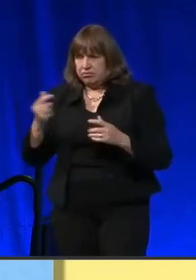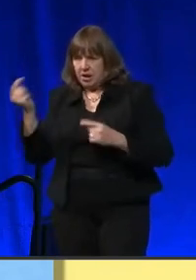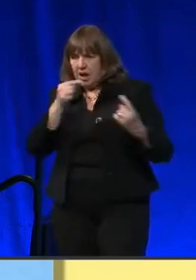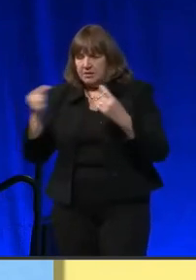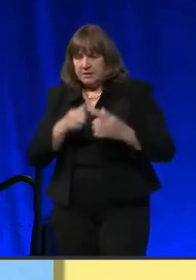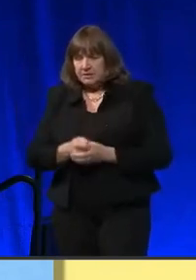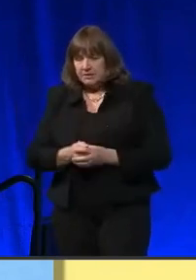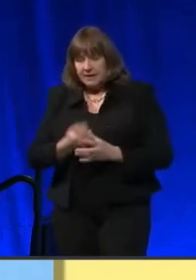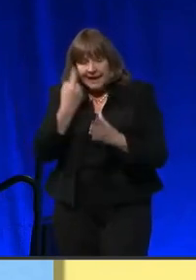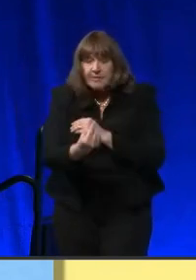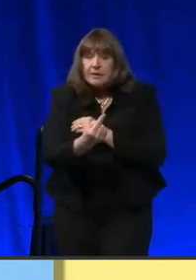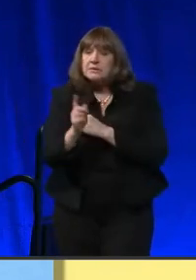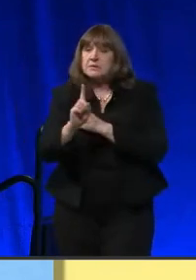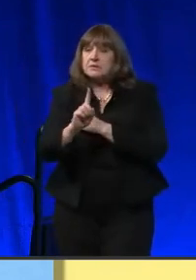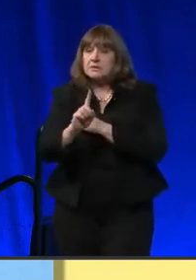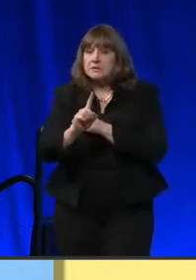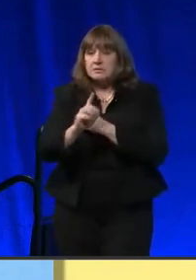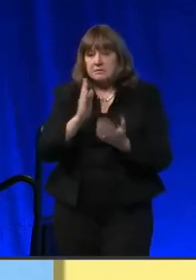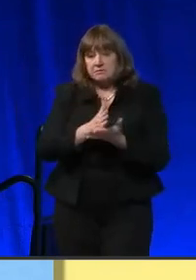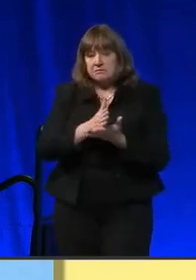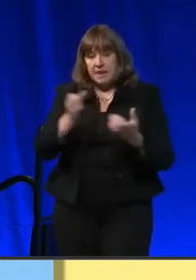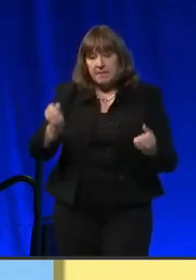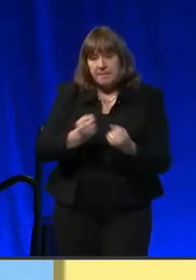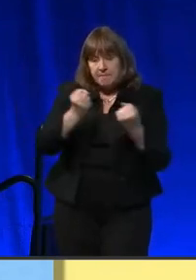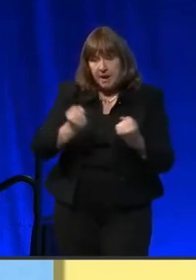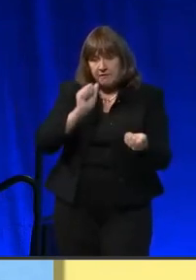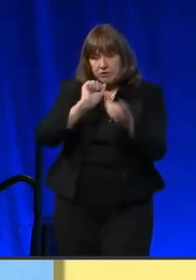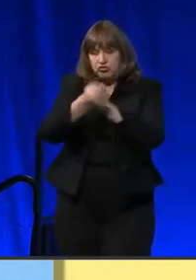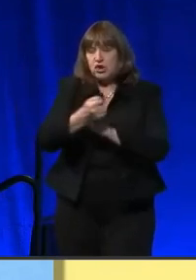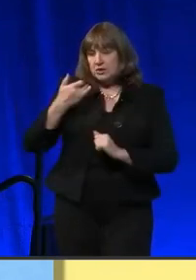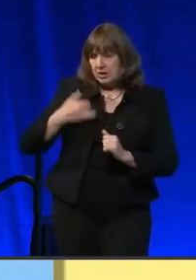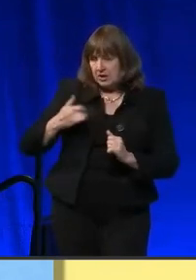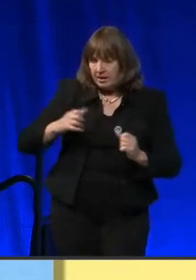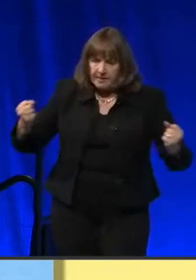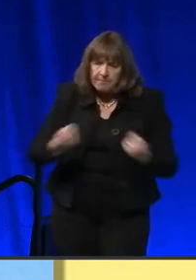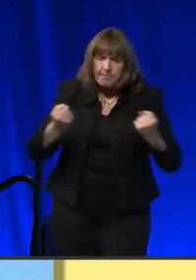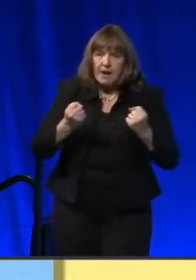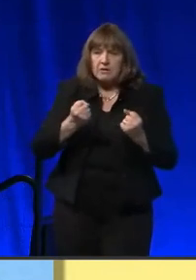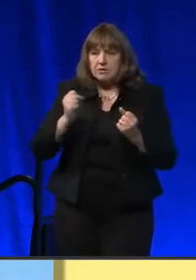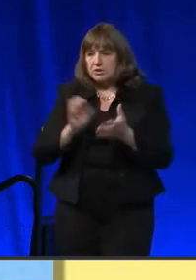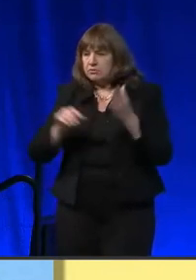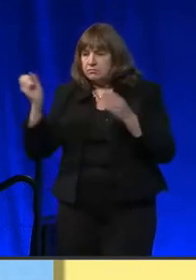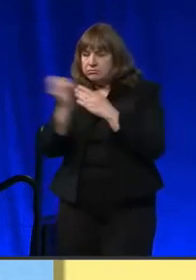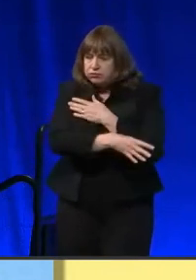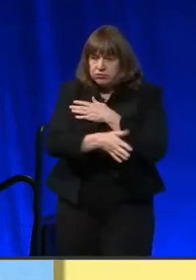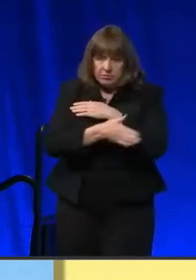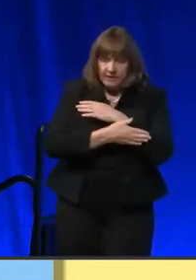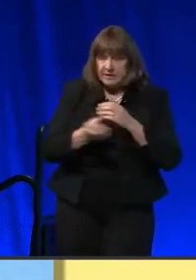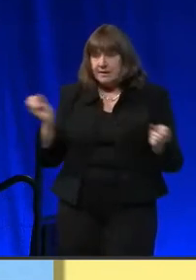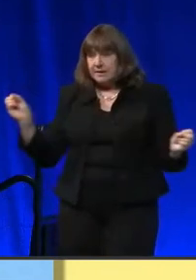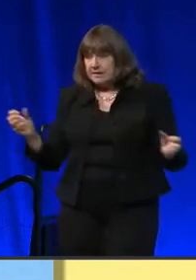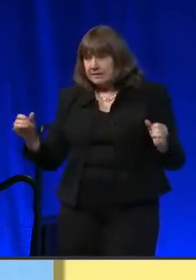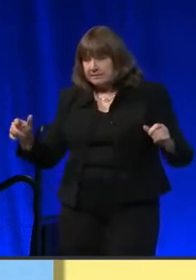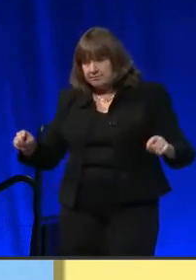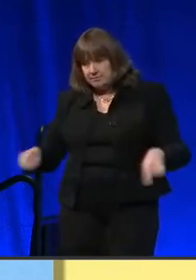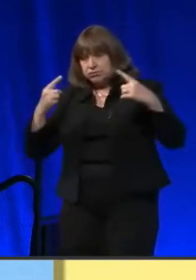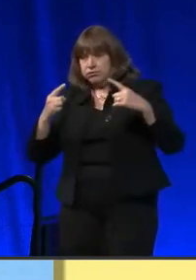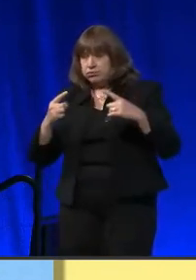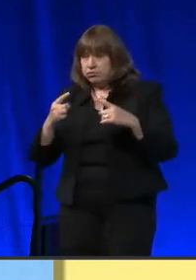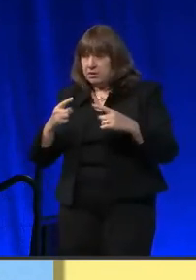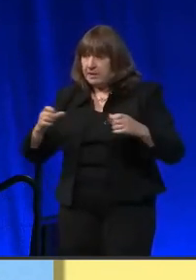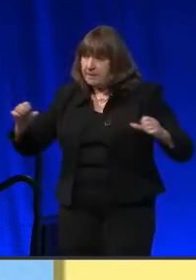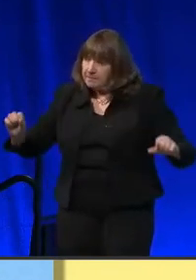Independence is about the powers to change lives, the power to eradicate poverty, the power to tackle the climate crisis,